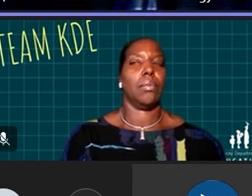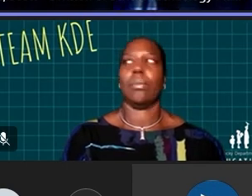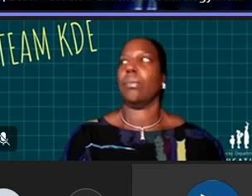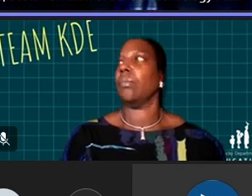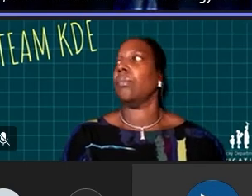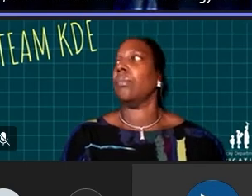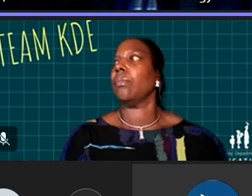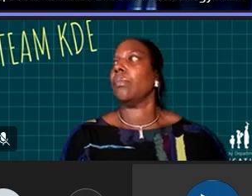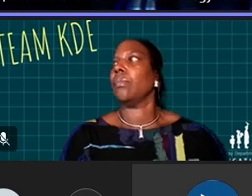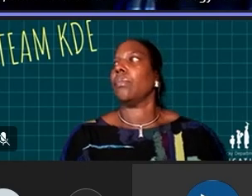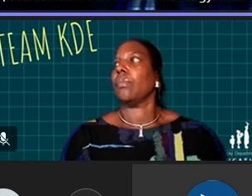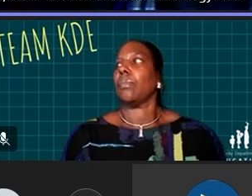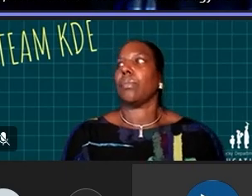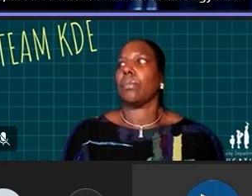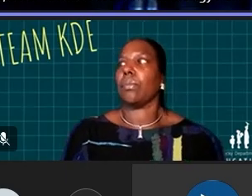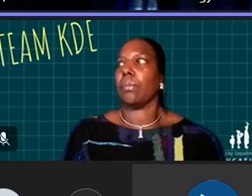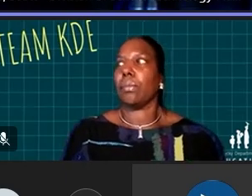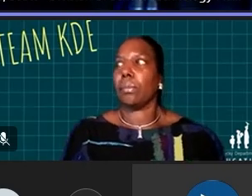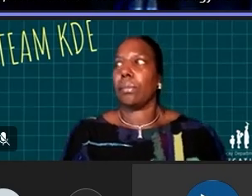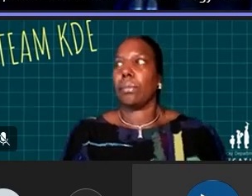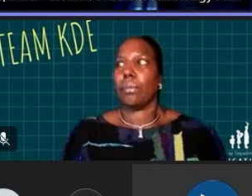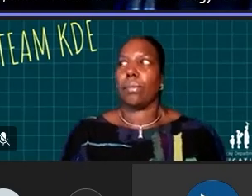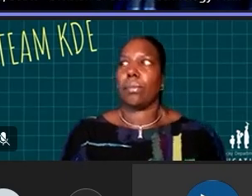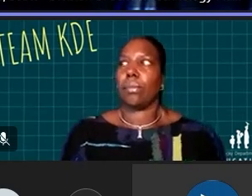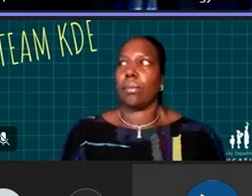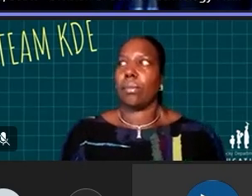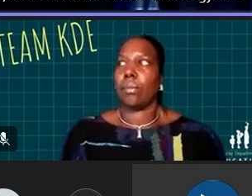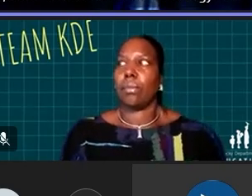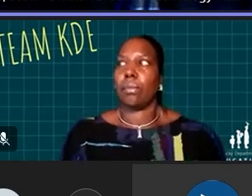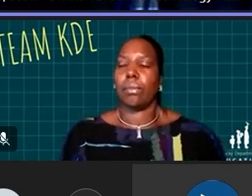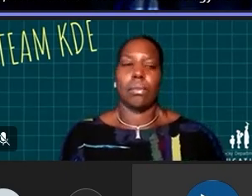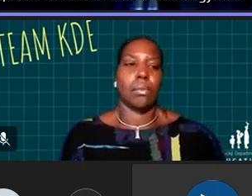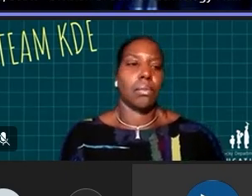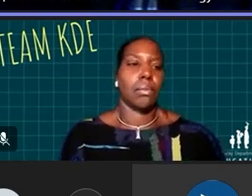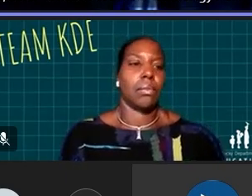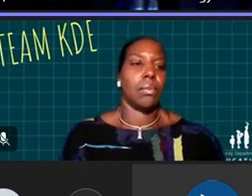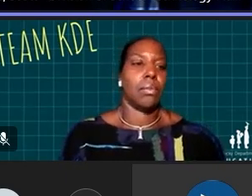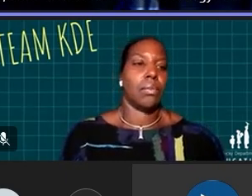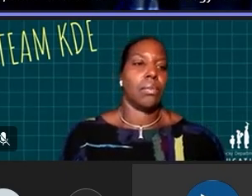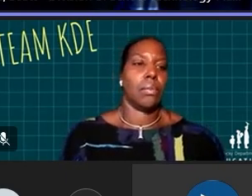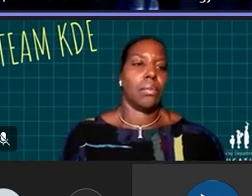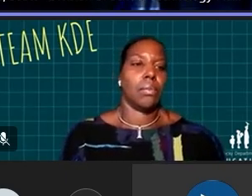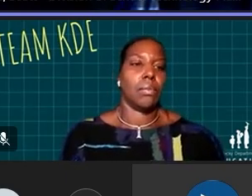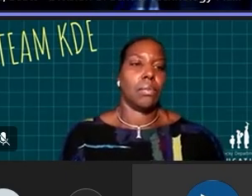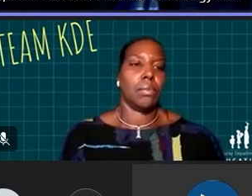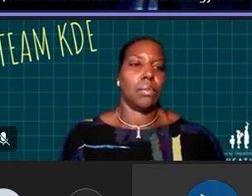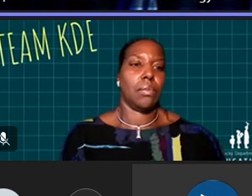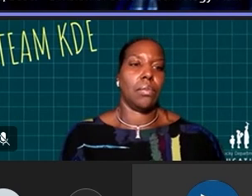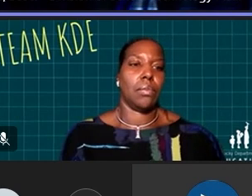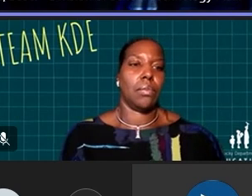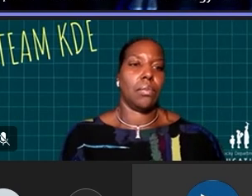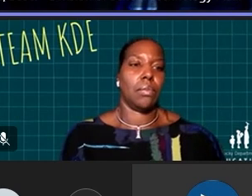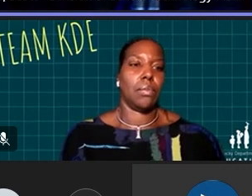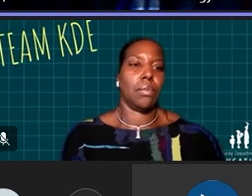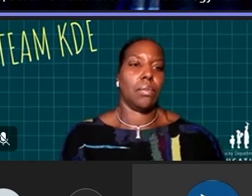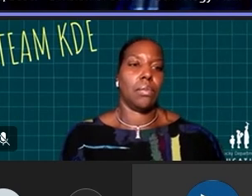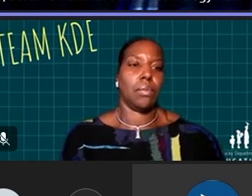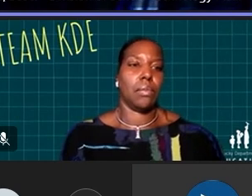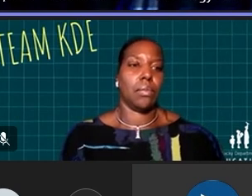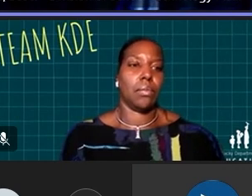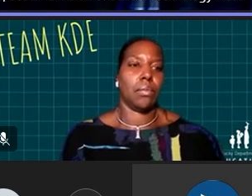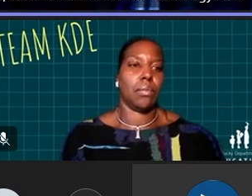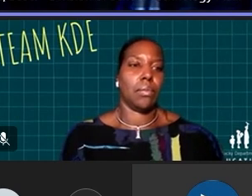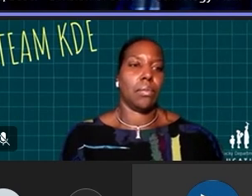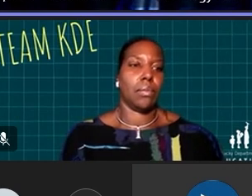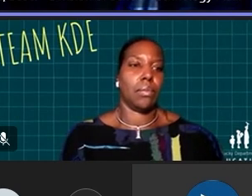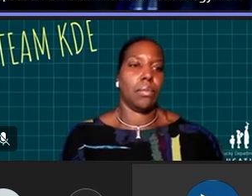pay for those services after the start of the funding year, as of July 1. So if